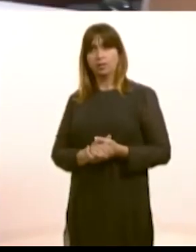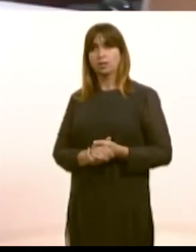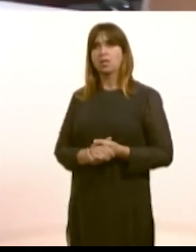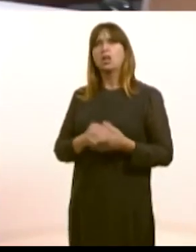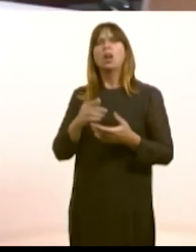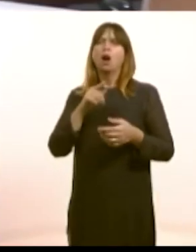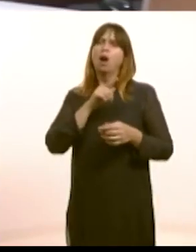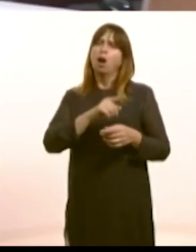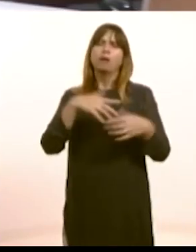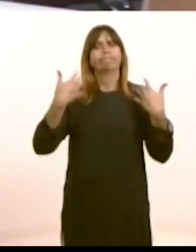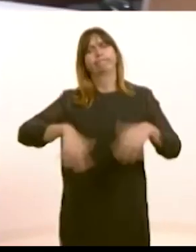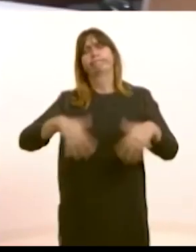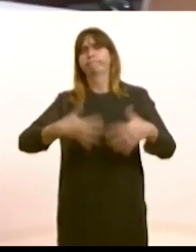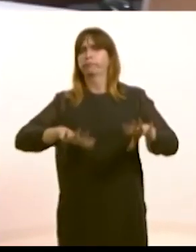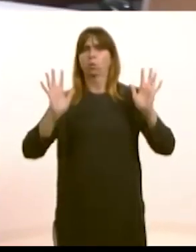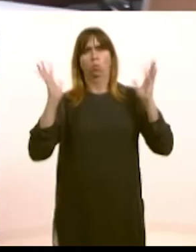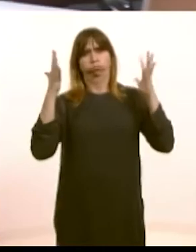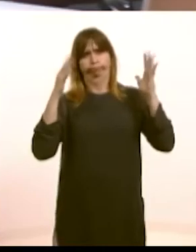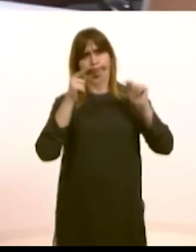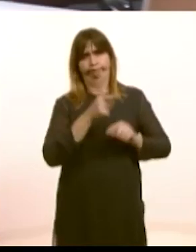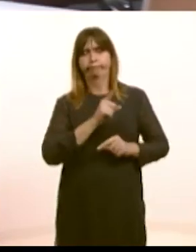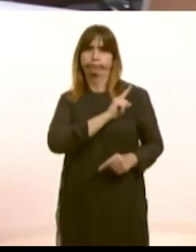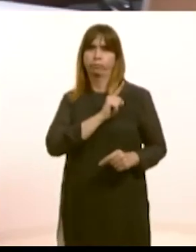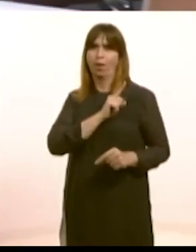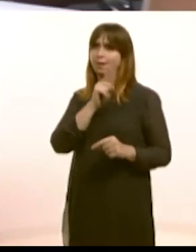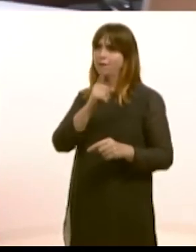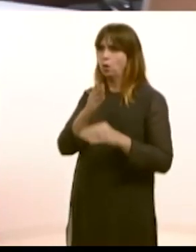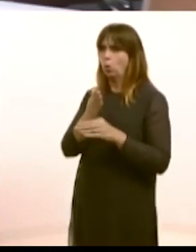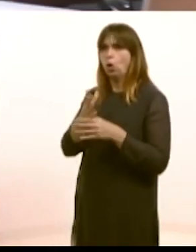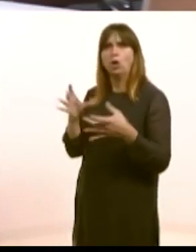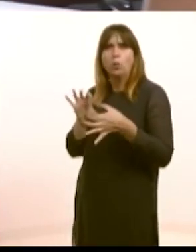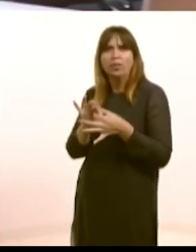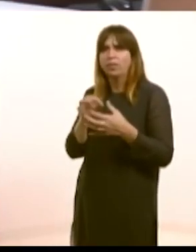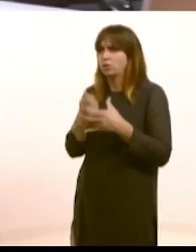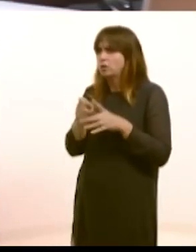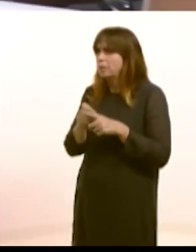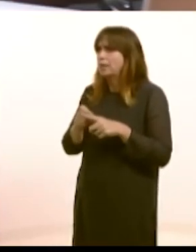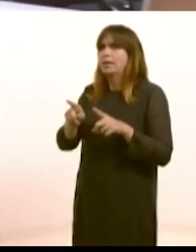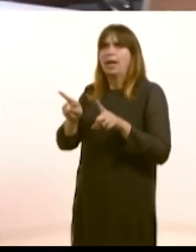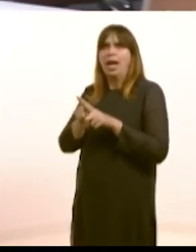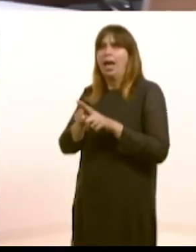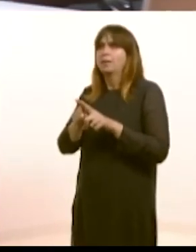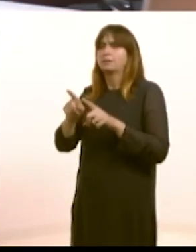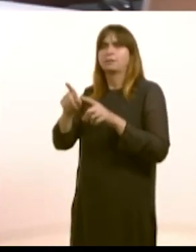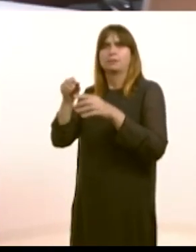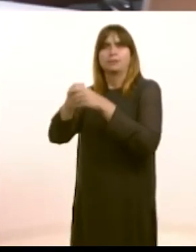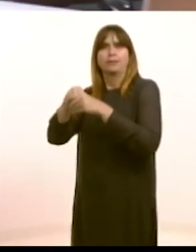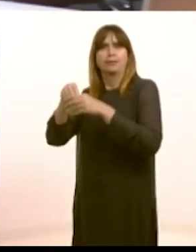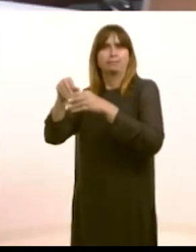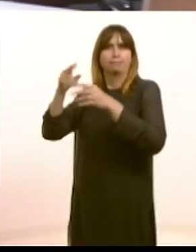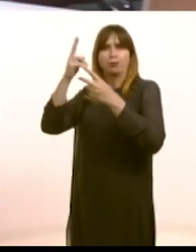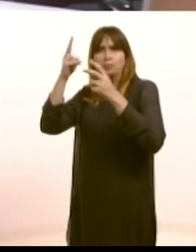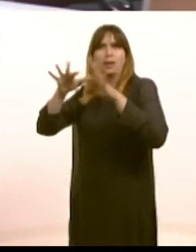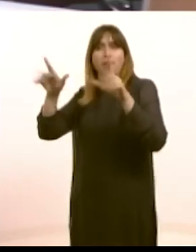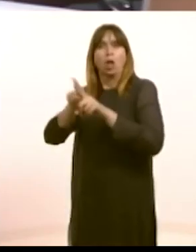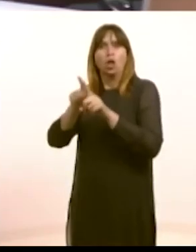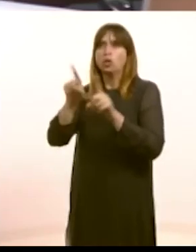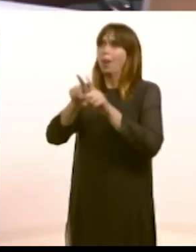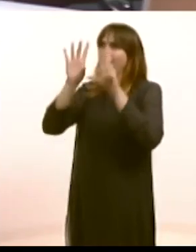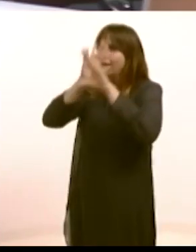ways. They work in the community and in primary care, and of course they deliver a lot of preventative care, which is difficult to measure in itself, because how do